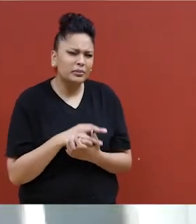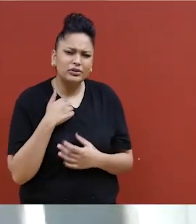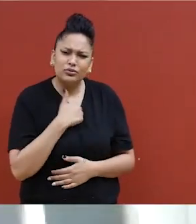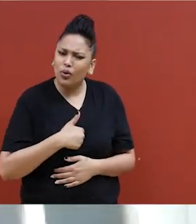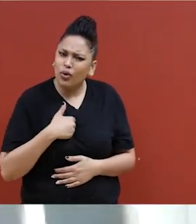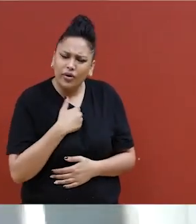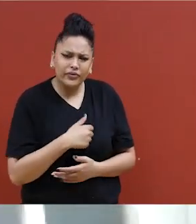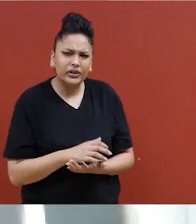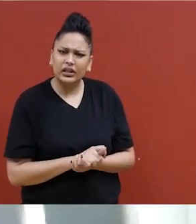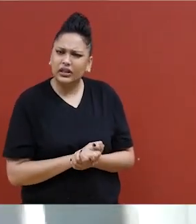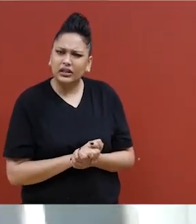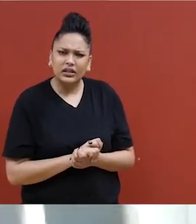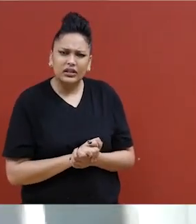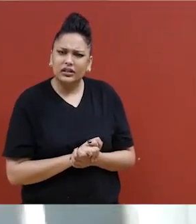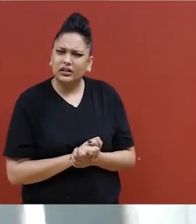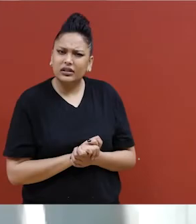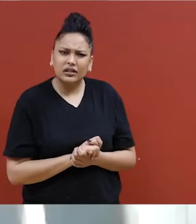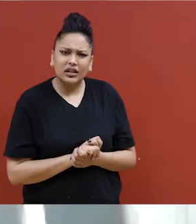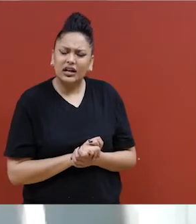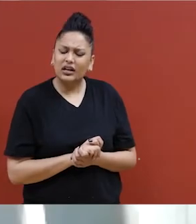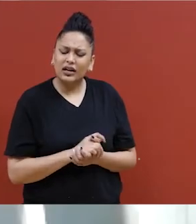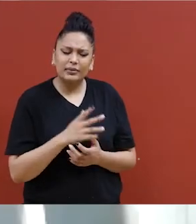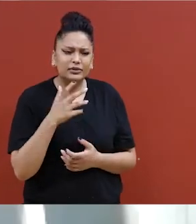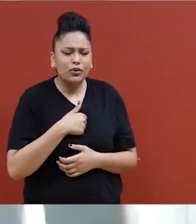Yeah, I'm sorry to